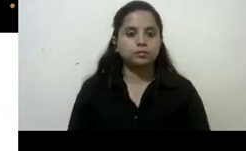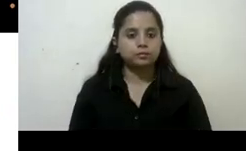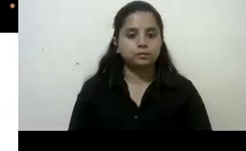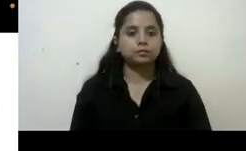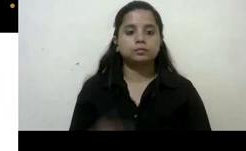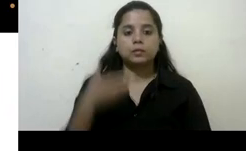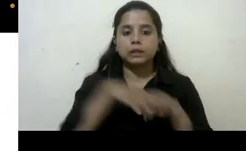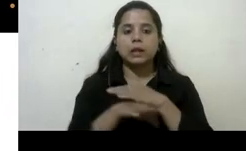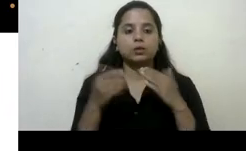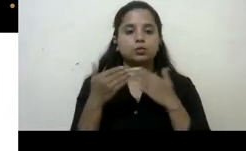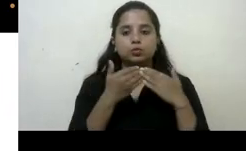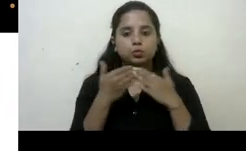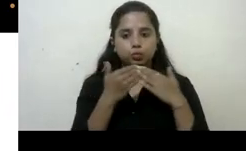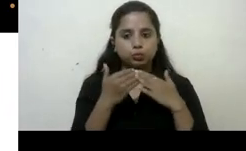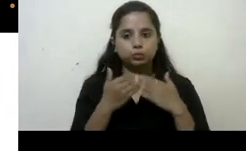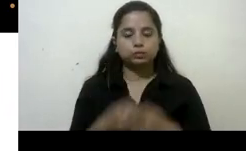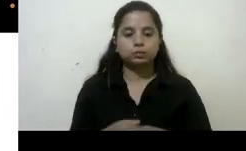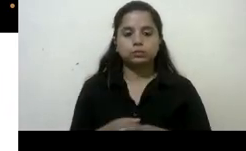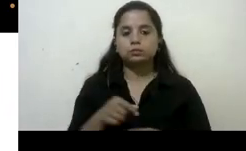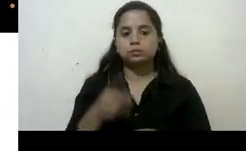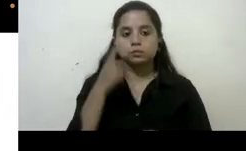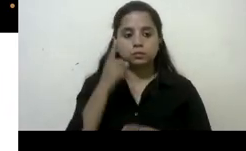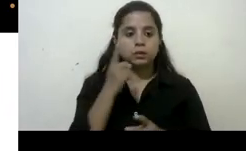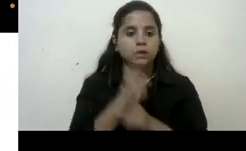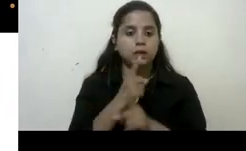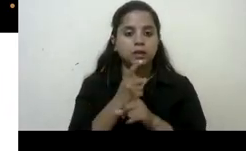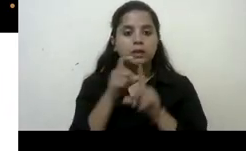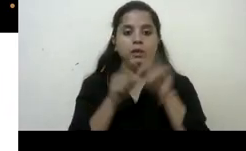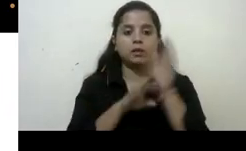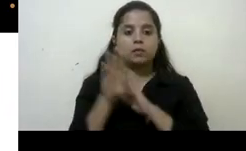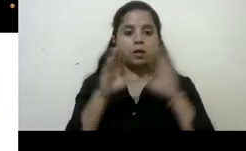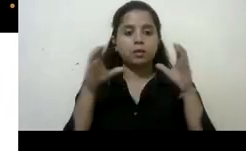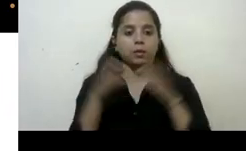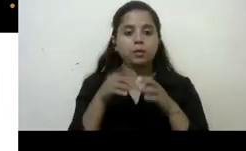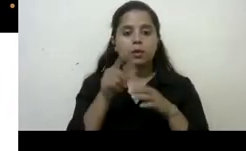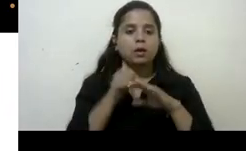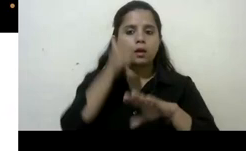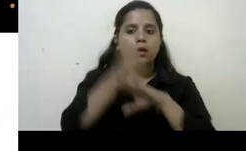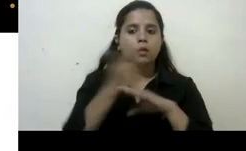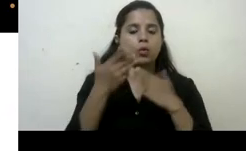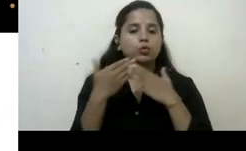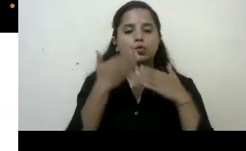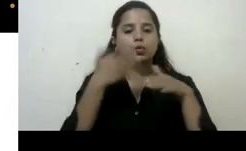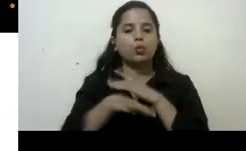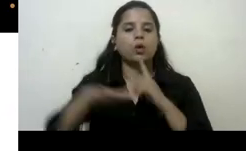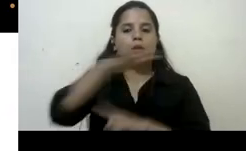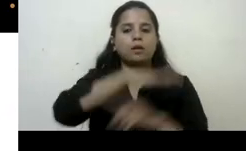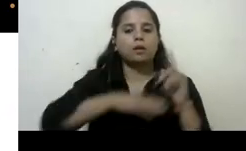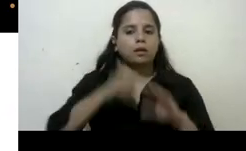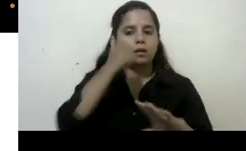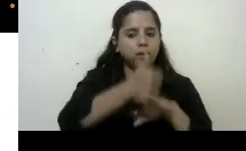inside school. This type of teacher development groups are mostly established in the school premises